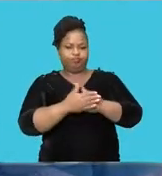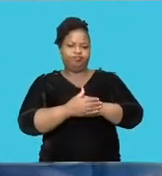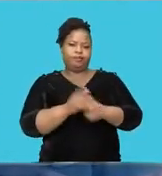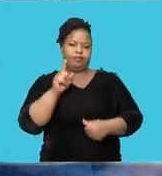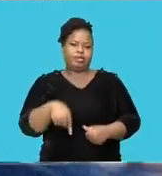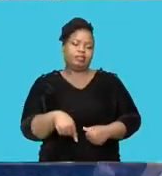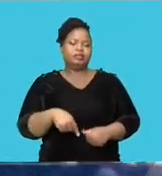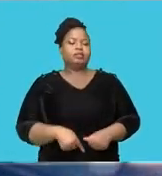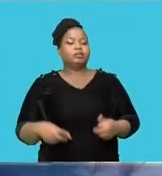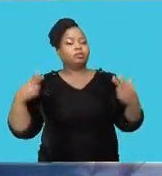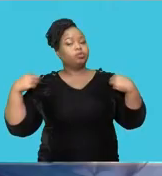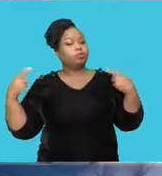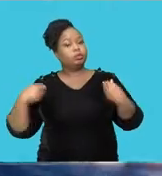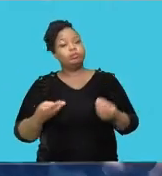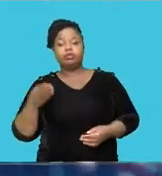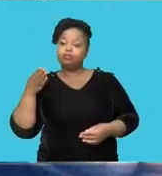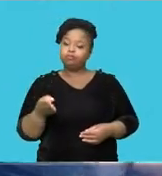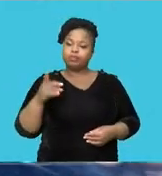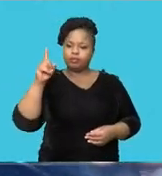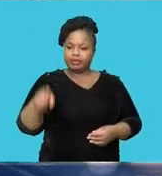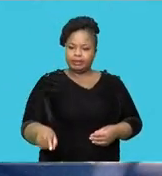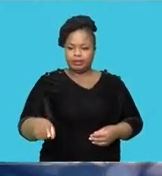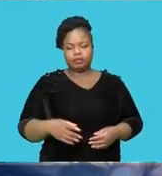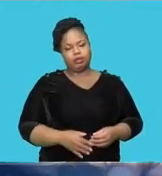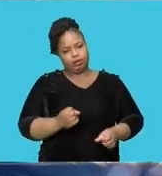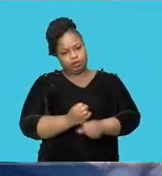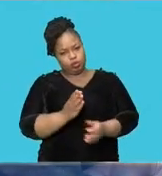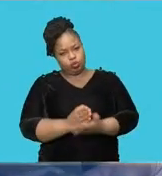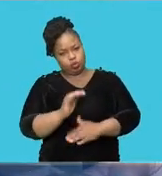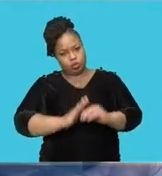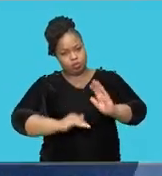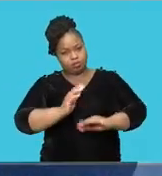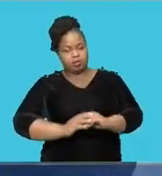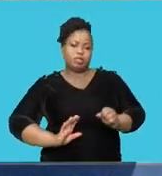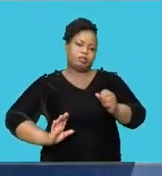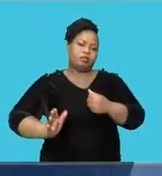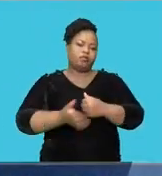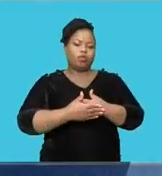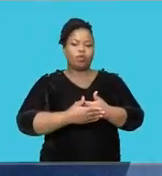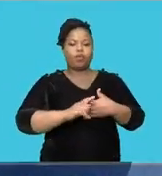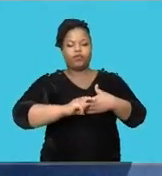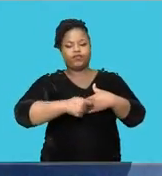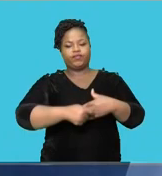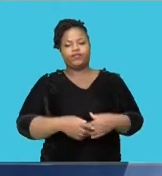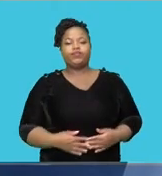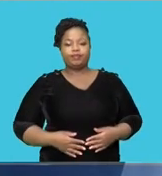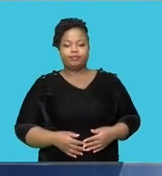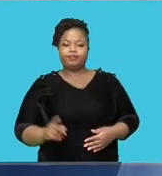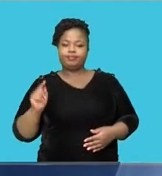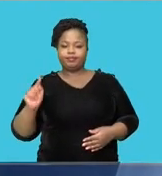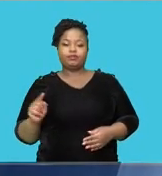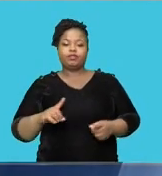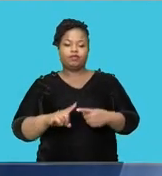say that the security guys, they must come in here and ensure that this building is actually sealed. Tshehetsong ya temaena leloko ho